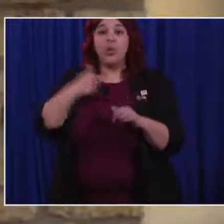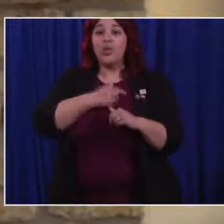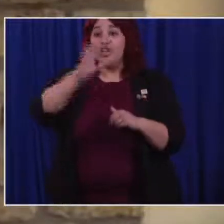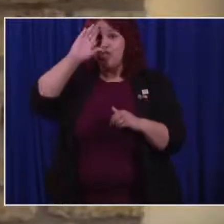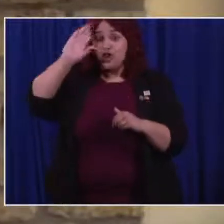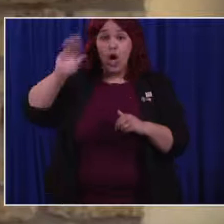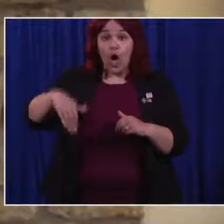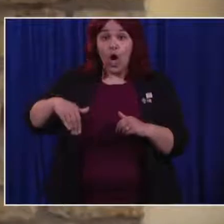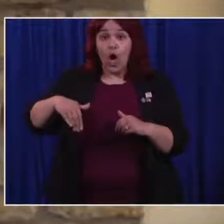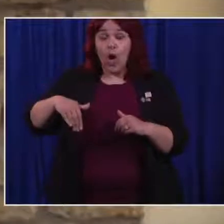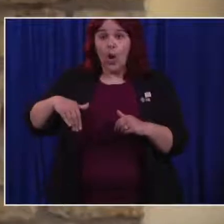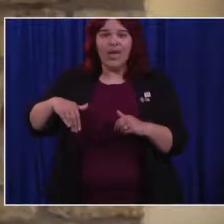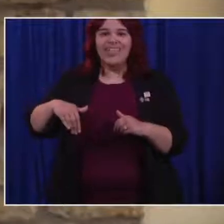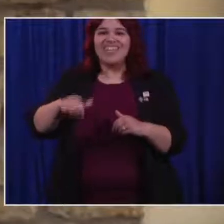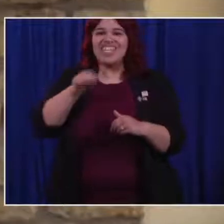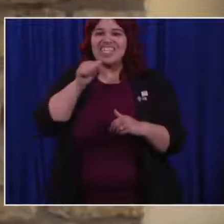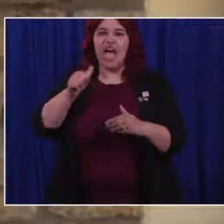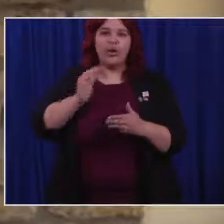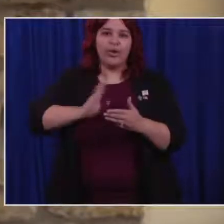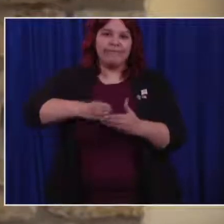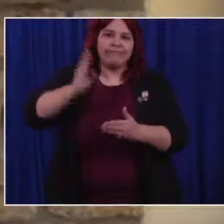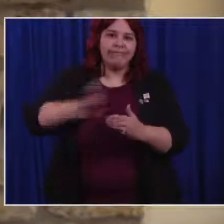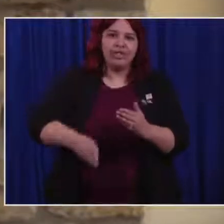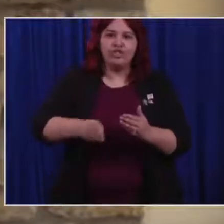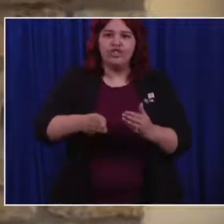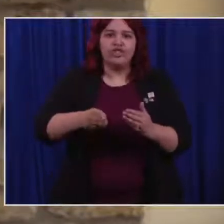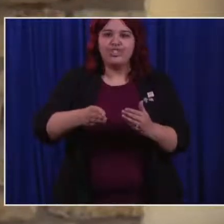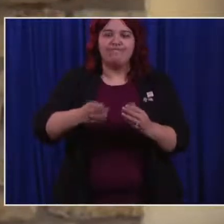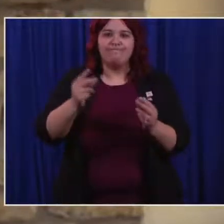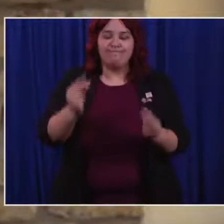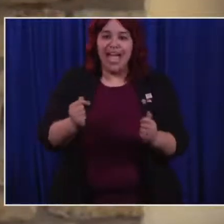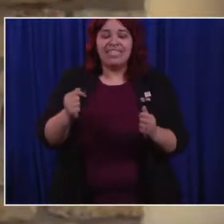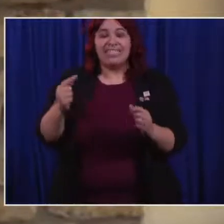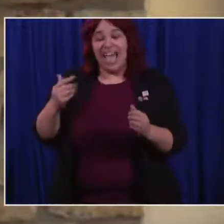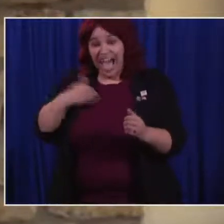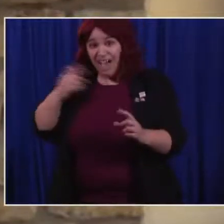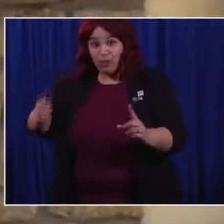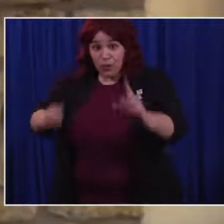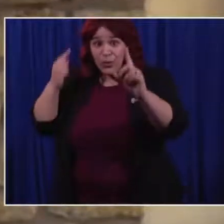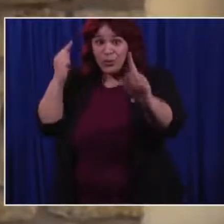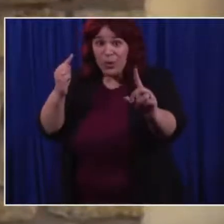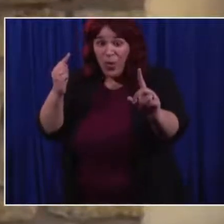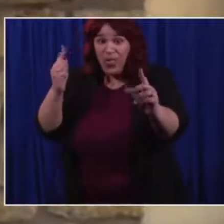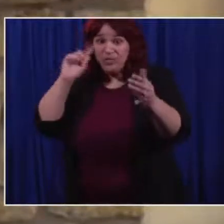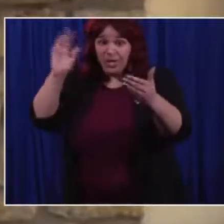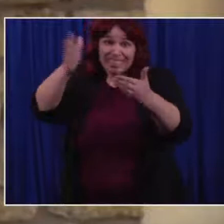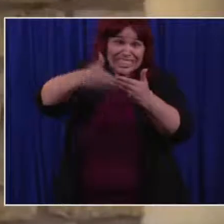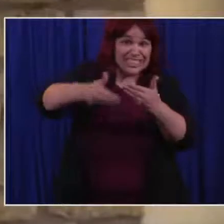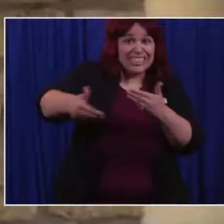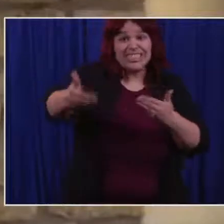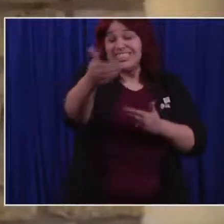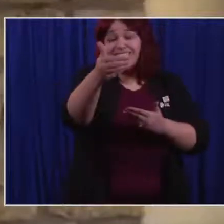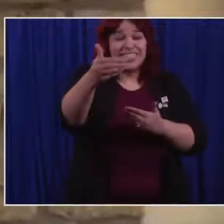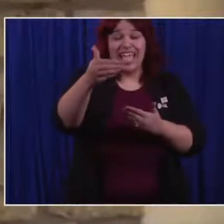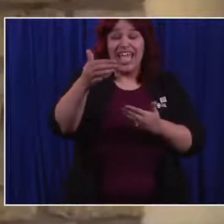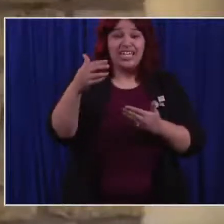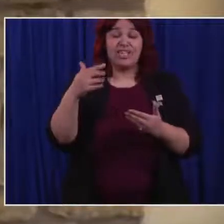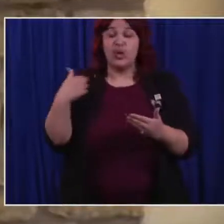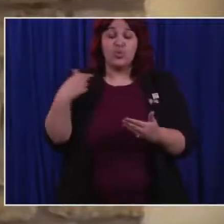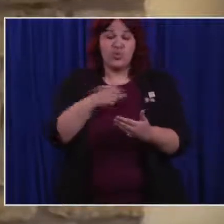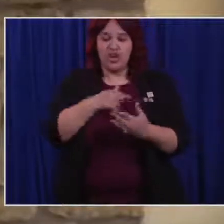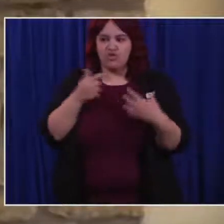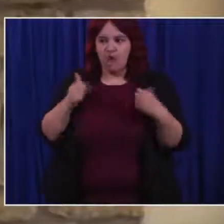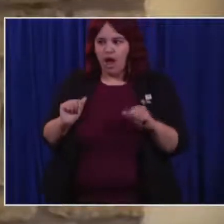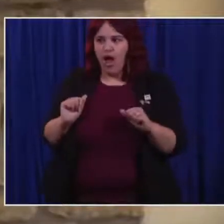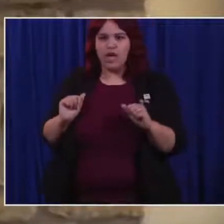that this won't be over. We're going to continue to work on this. We're working on messaging. We're